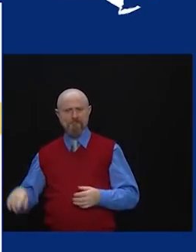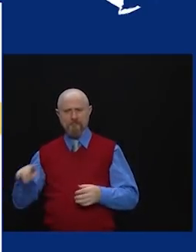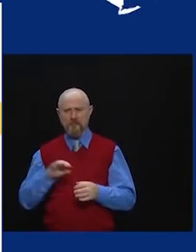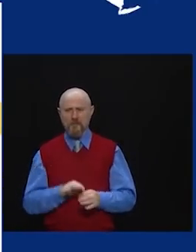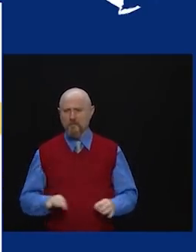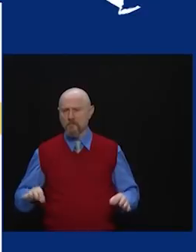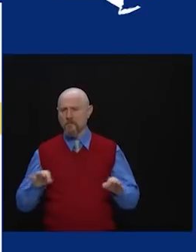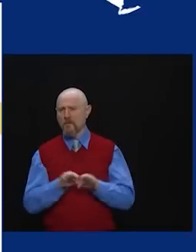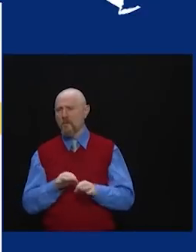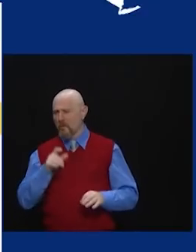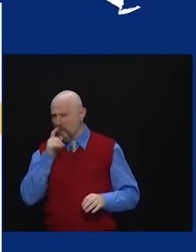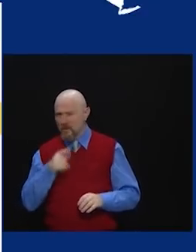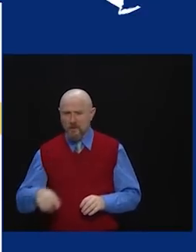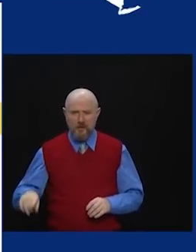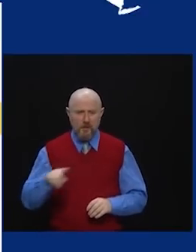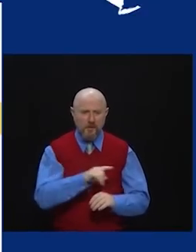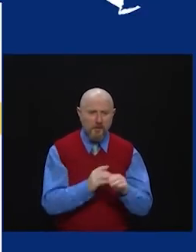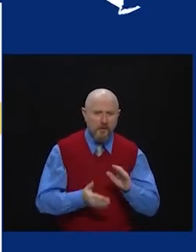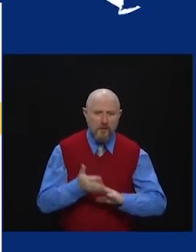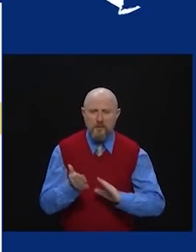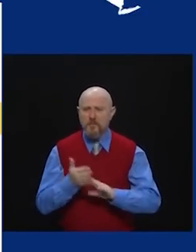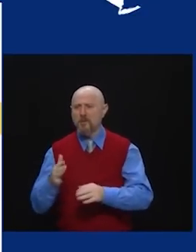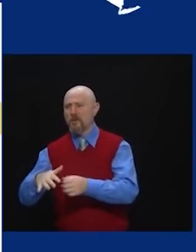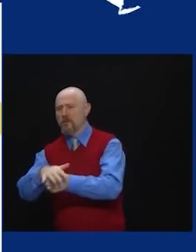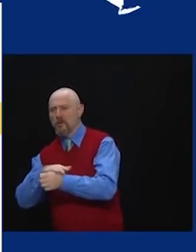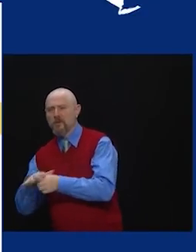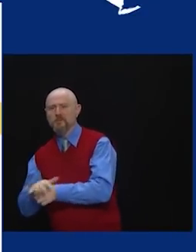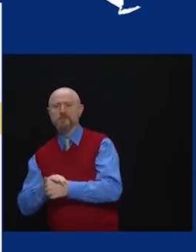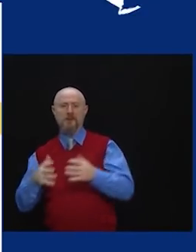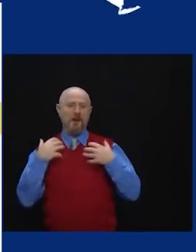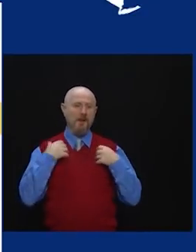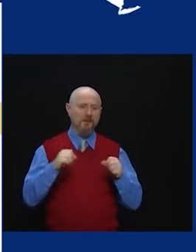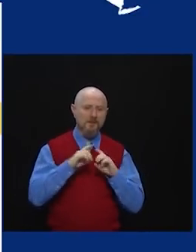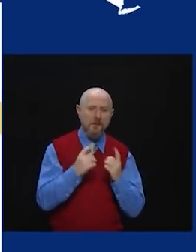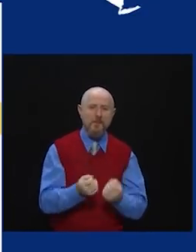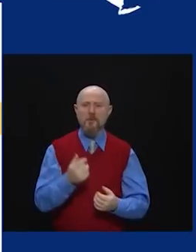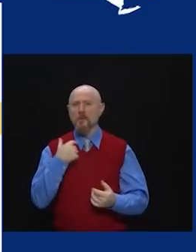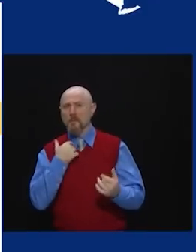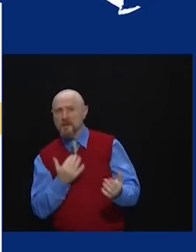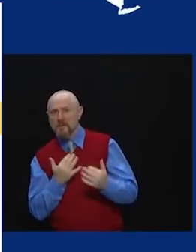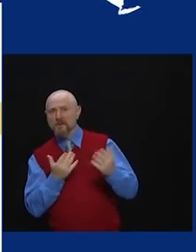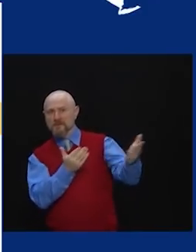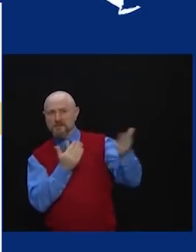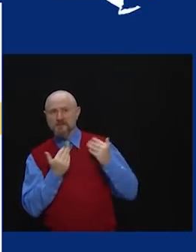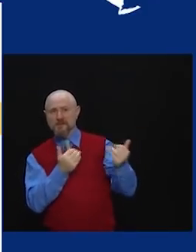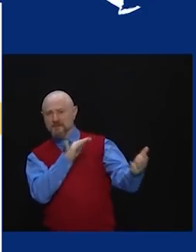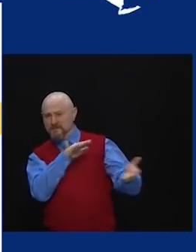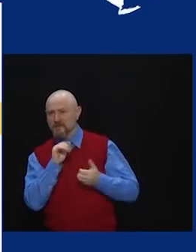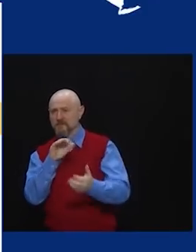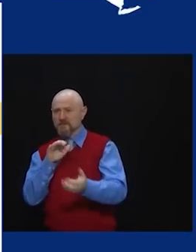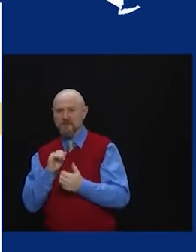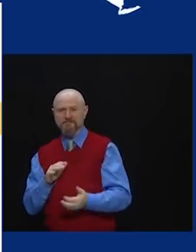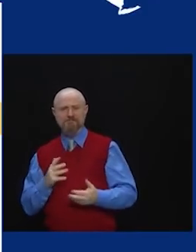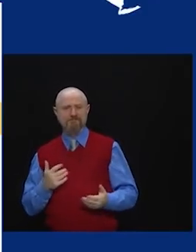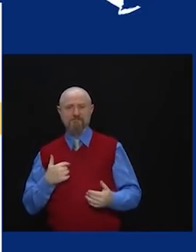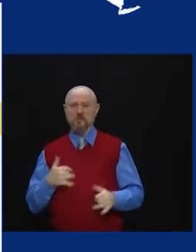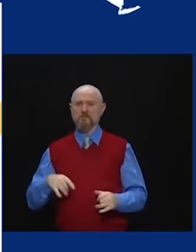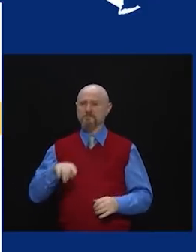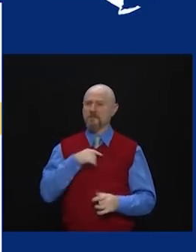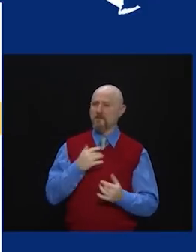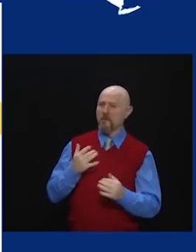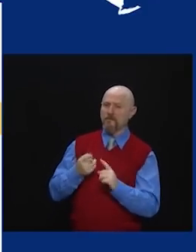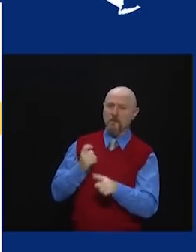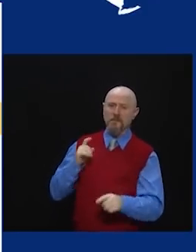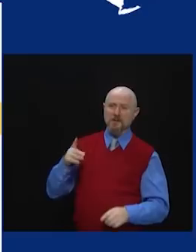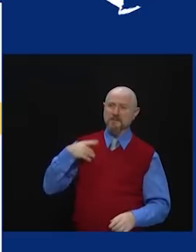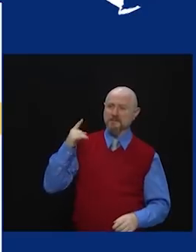local public health departments. They're the ones that are waiting for the supplies to come, as we often have to wait for supplies from Washington. They're waiting for them from us.